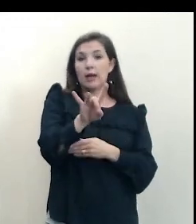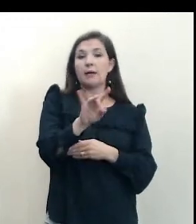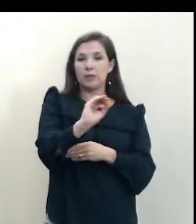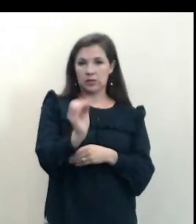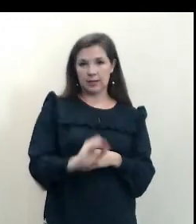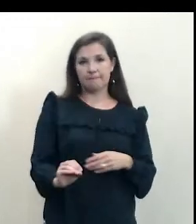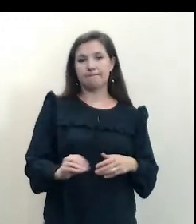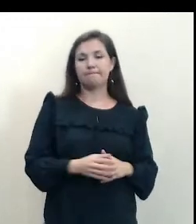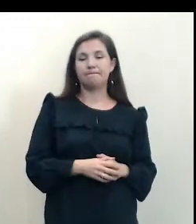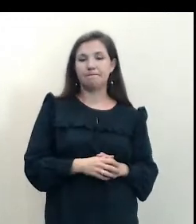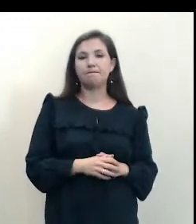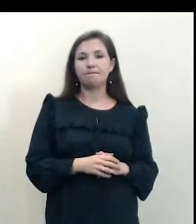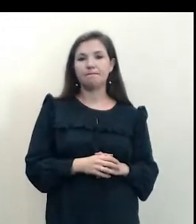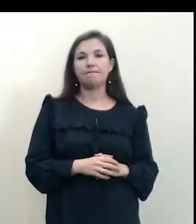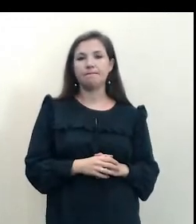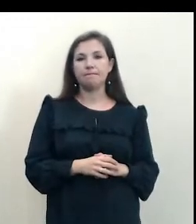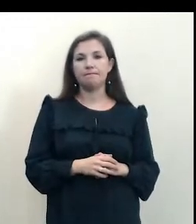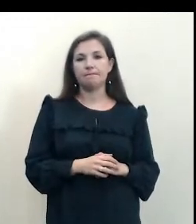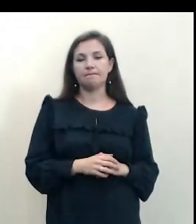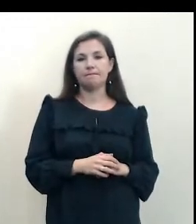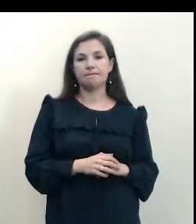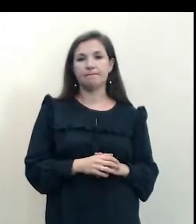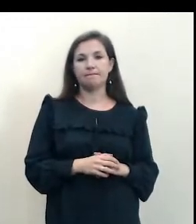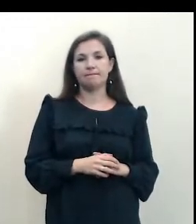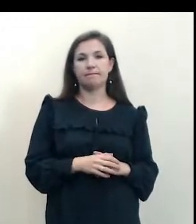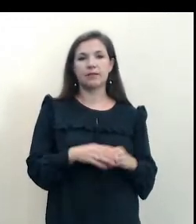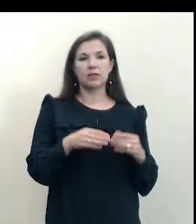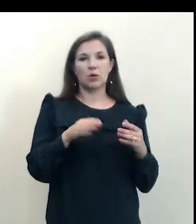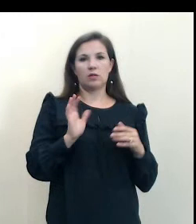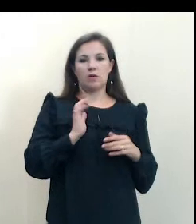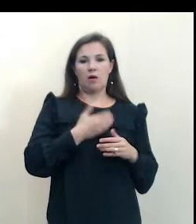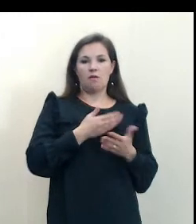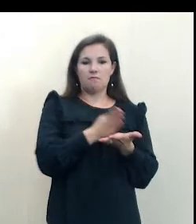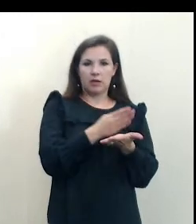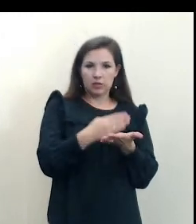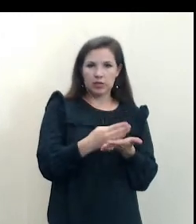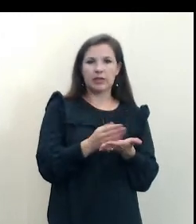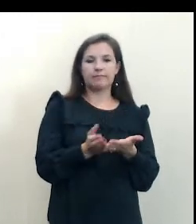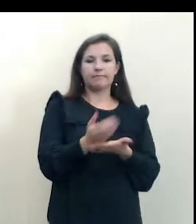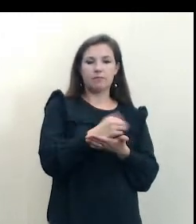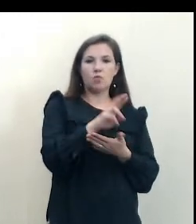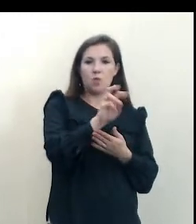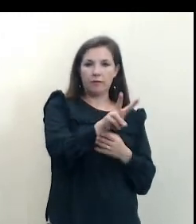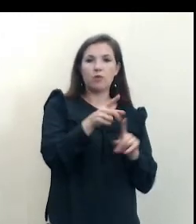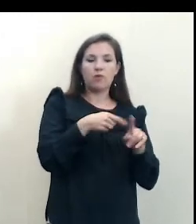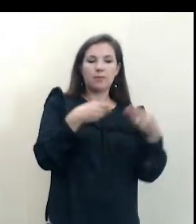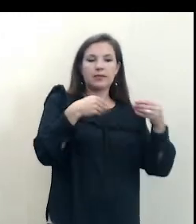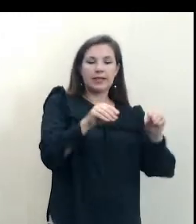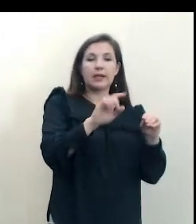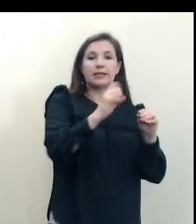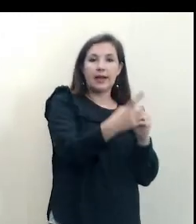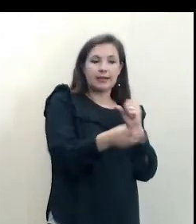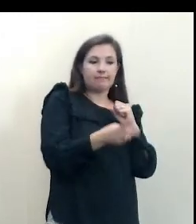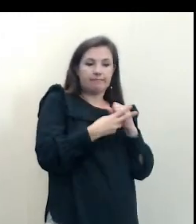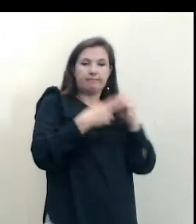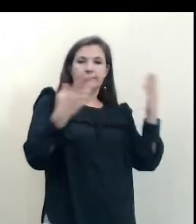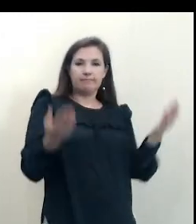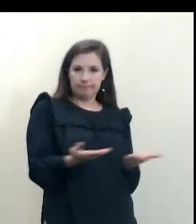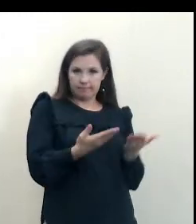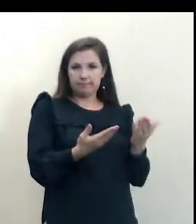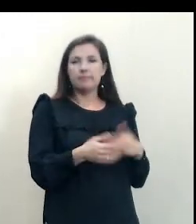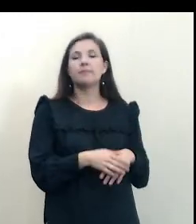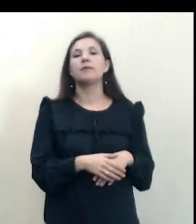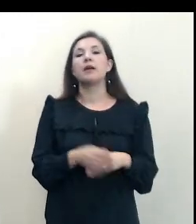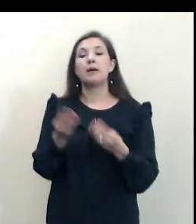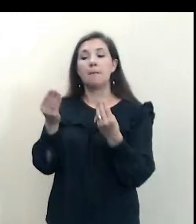28% of all sales tax of our budget, our revenues, are from sales taxes that are retained by Erie County, and